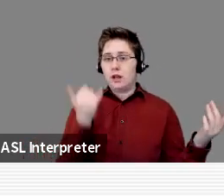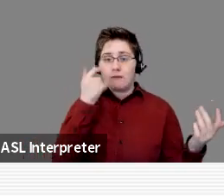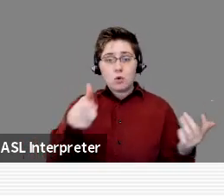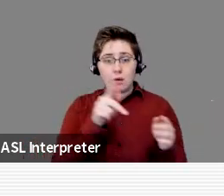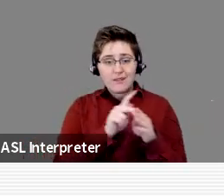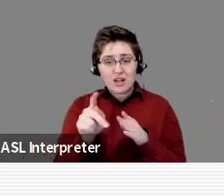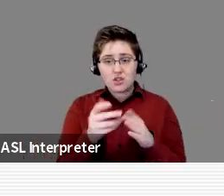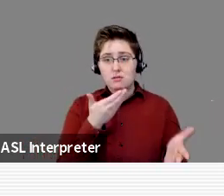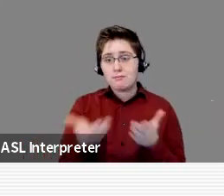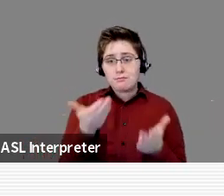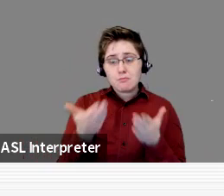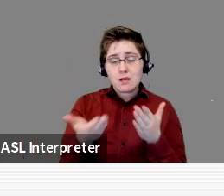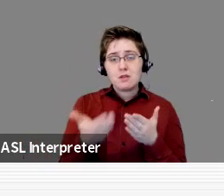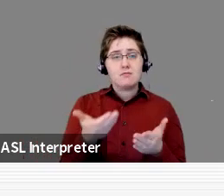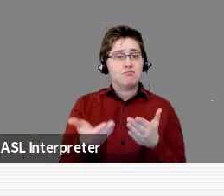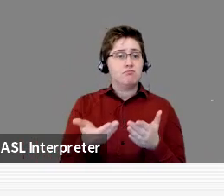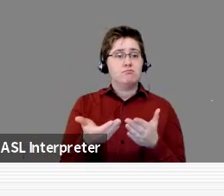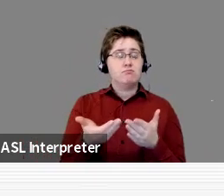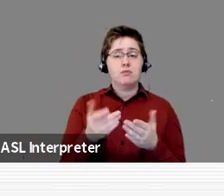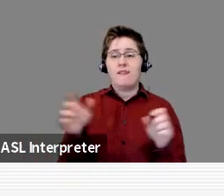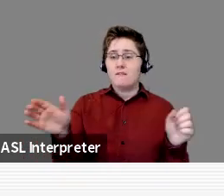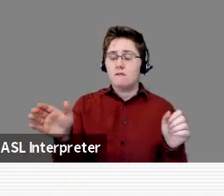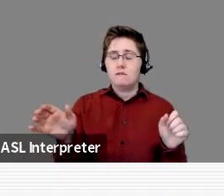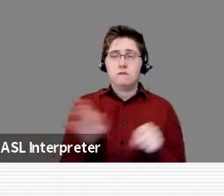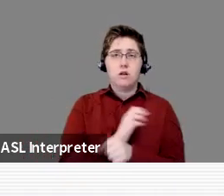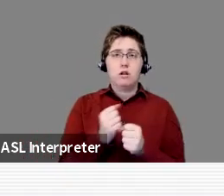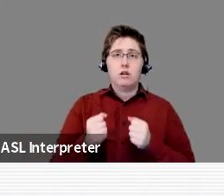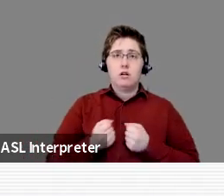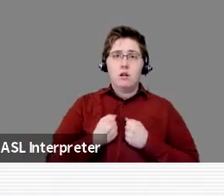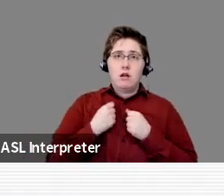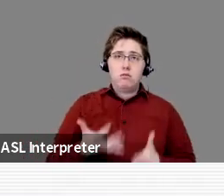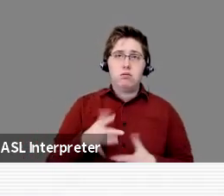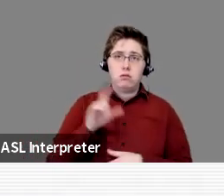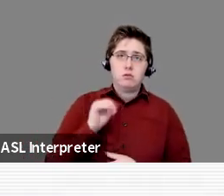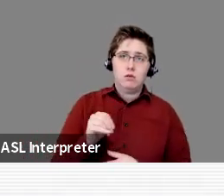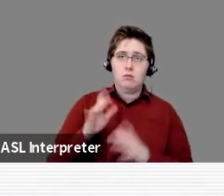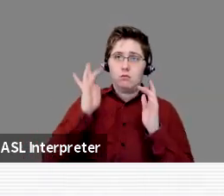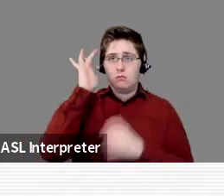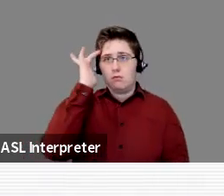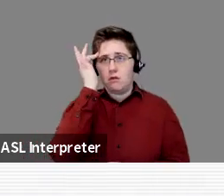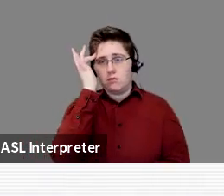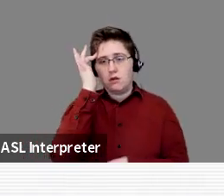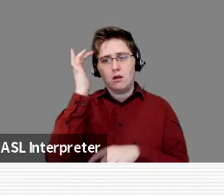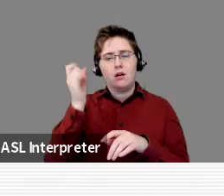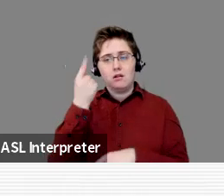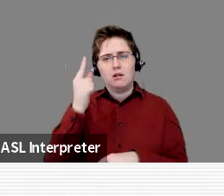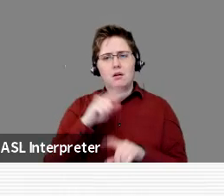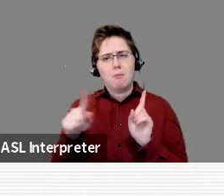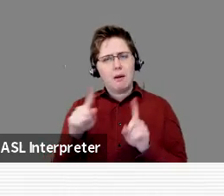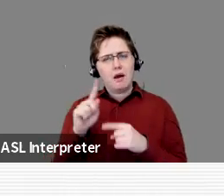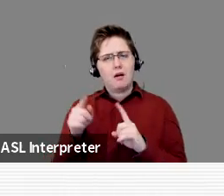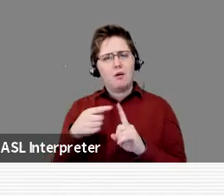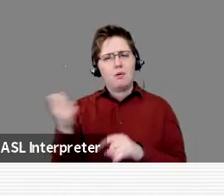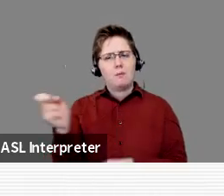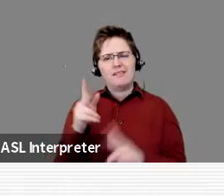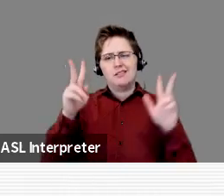maybe is completely zoomed out at this point, it's understandable, but should we go back, when we go back to some kind